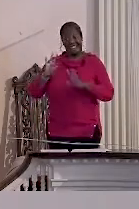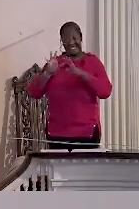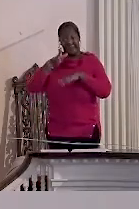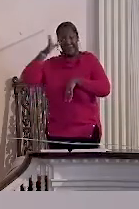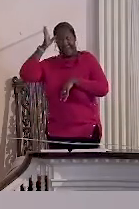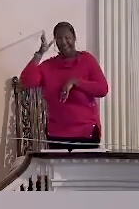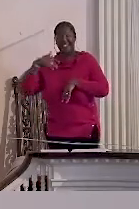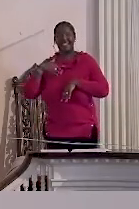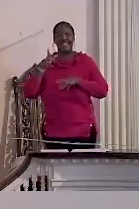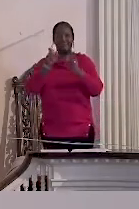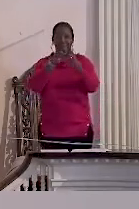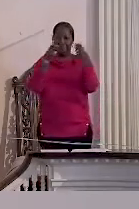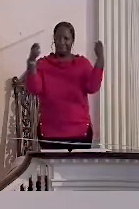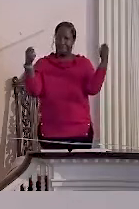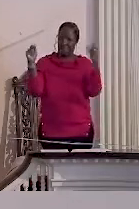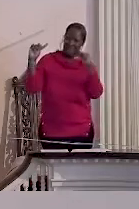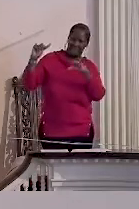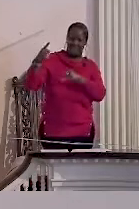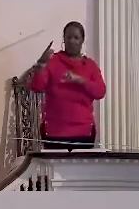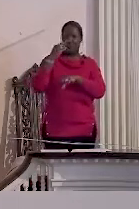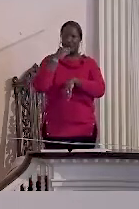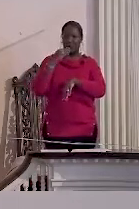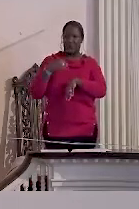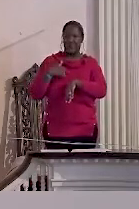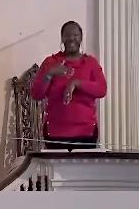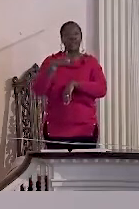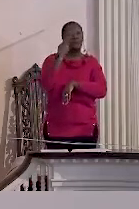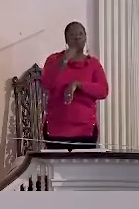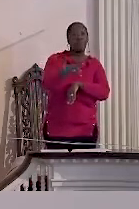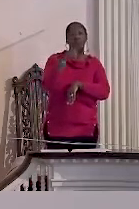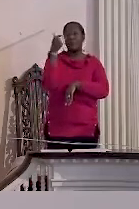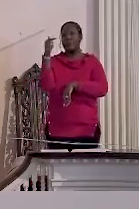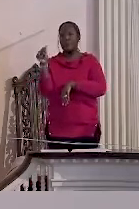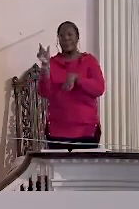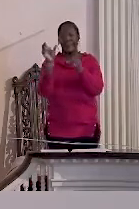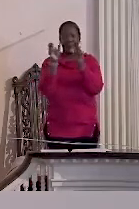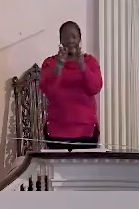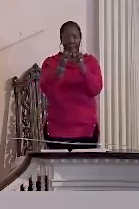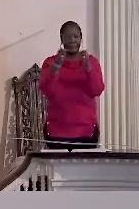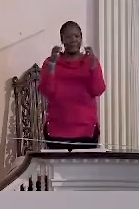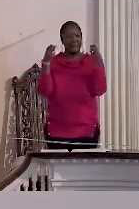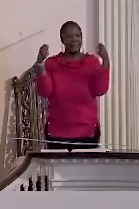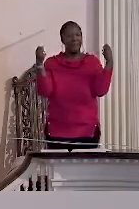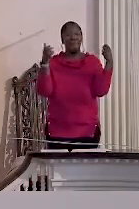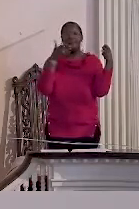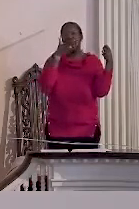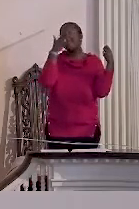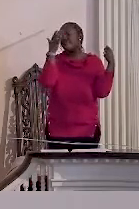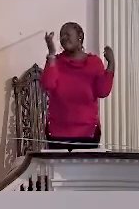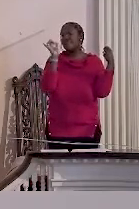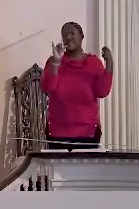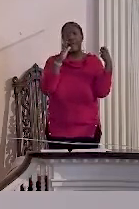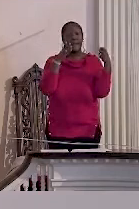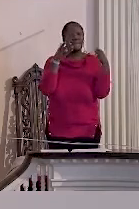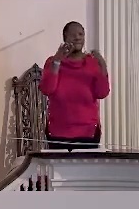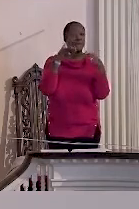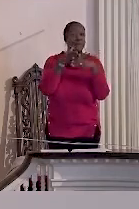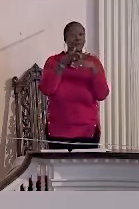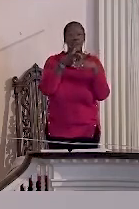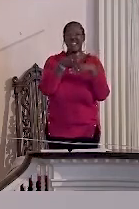pantry. They opened the shiny purple and green doors that smelled like wood and fresh